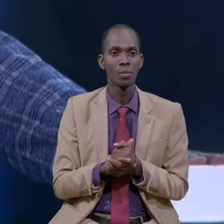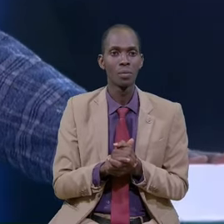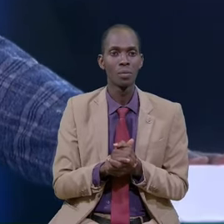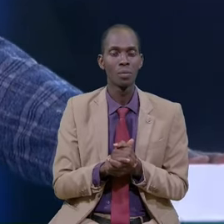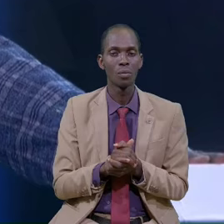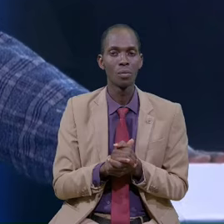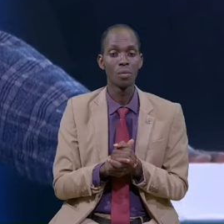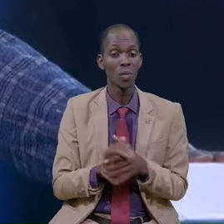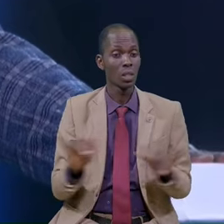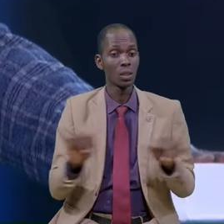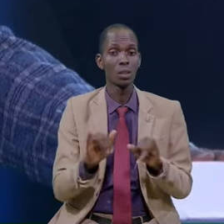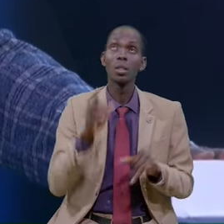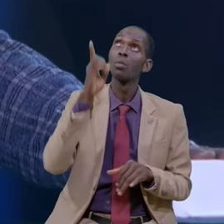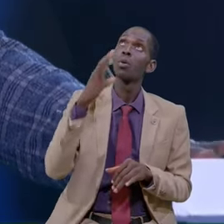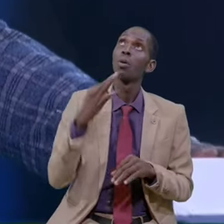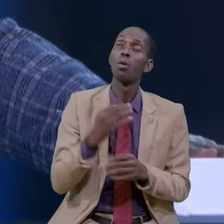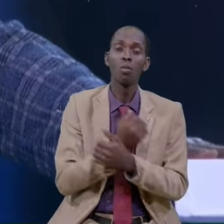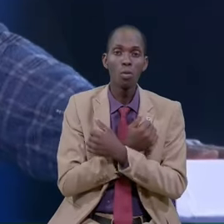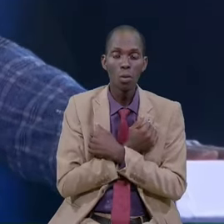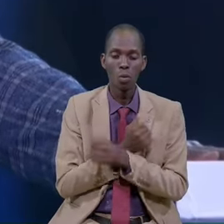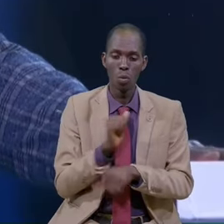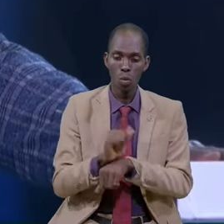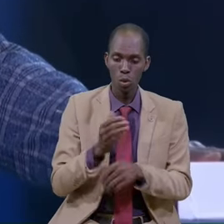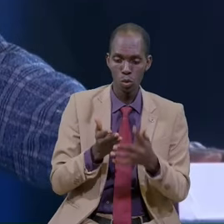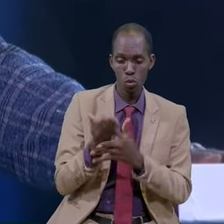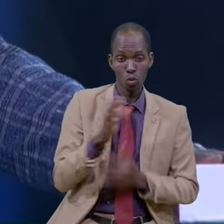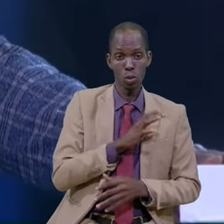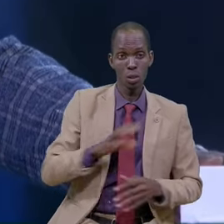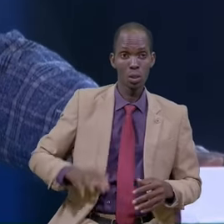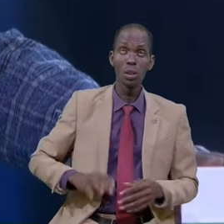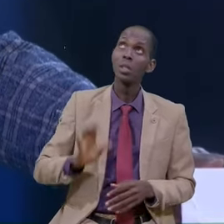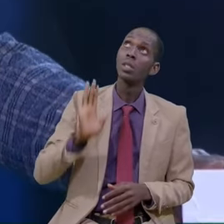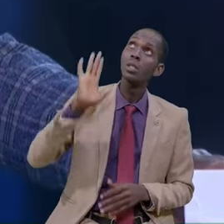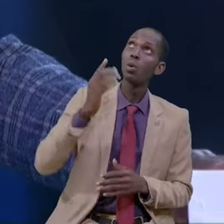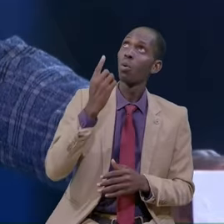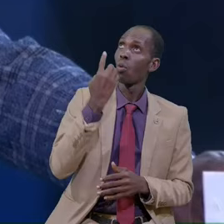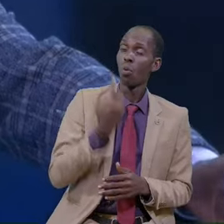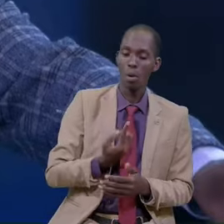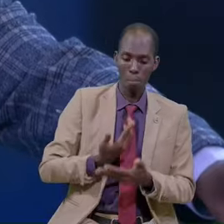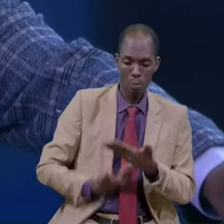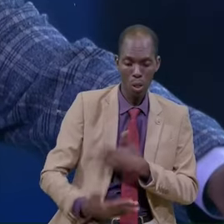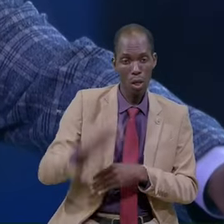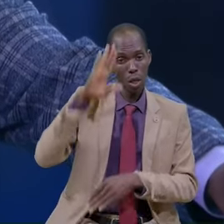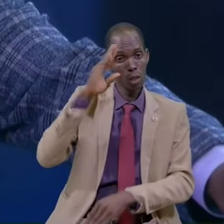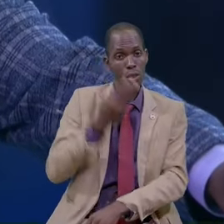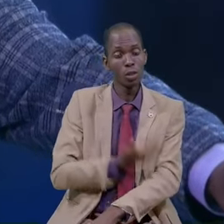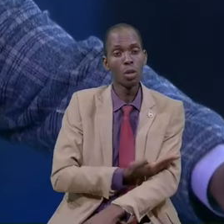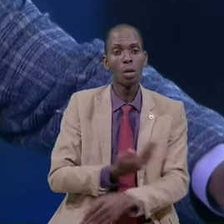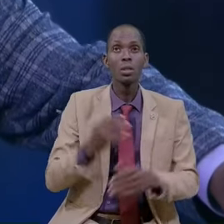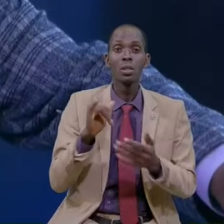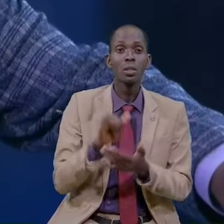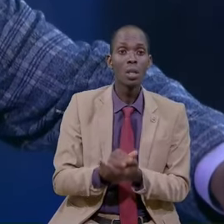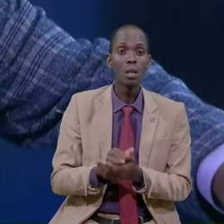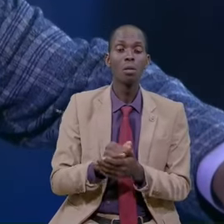all of lovea through Christ his only begotten son that love has not changed he